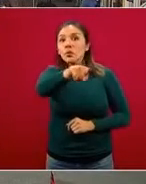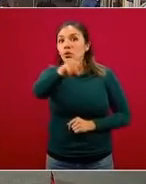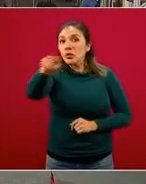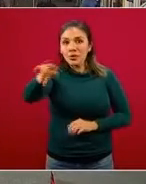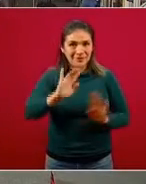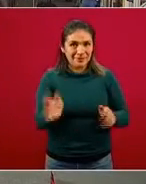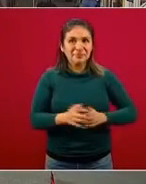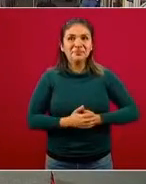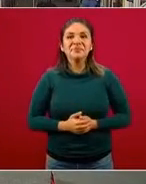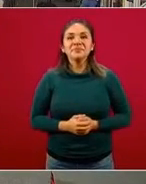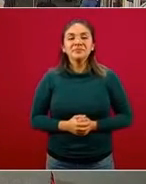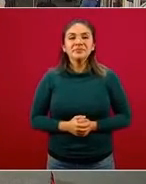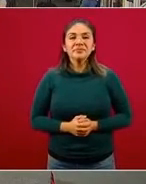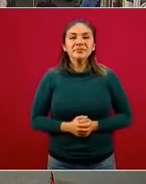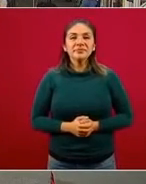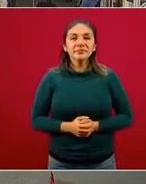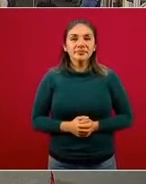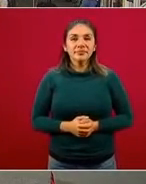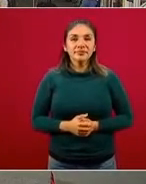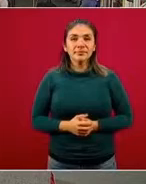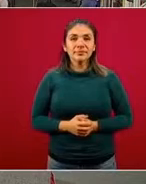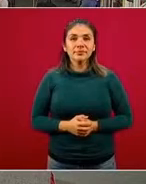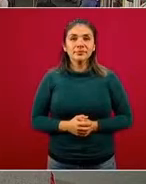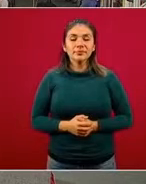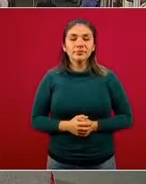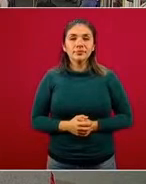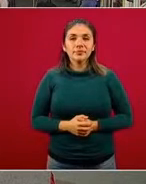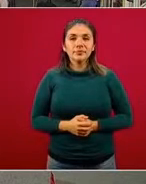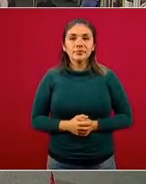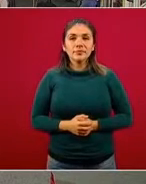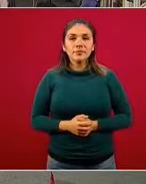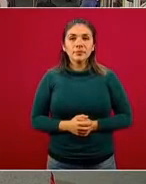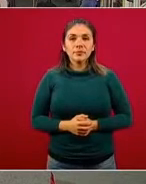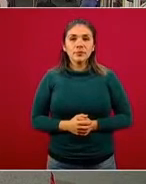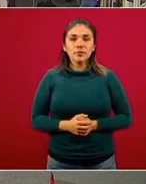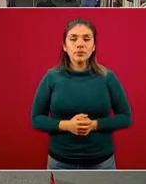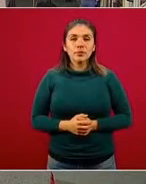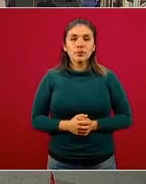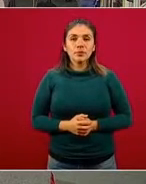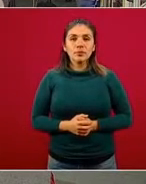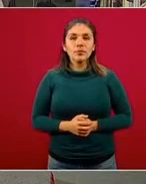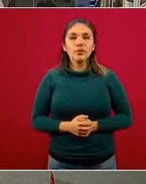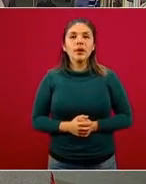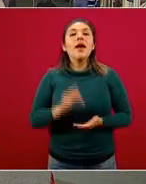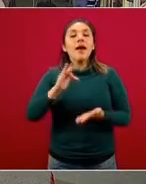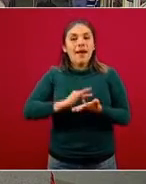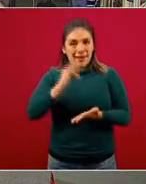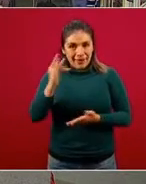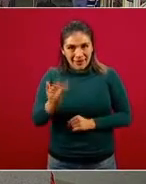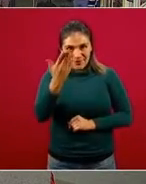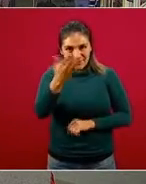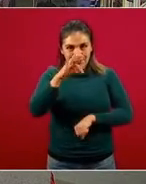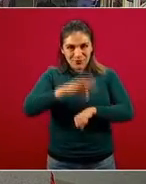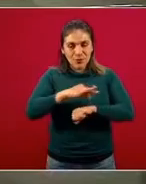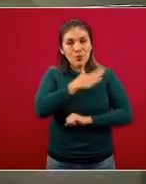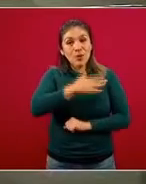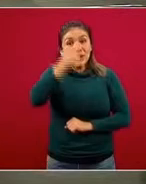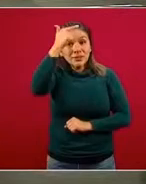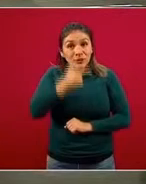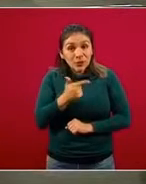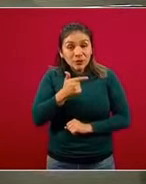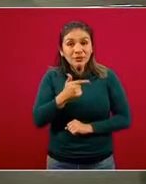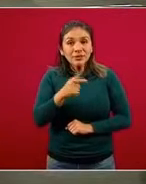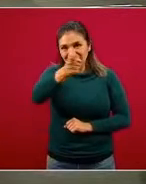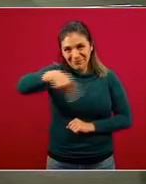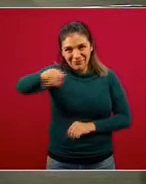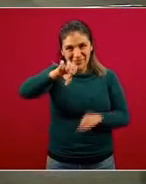you. You. Gracias, doctor. Thank you, doctor. Buenas noches a su